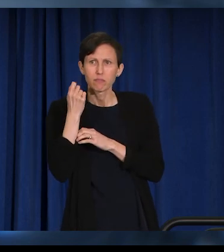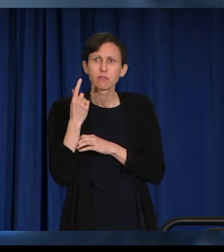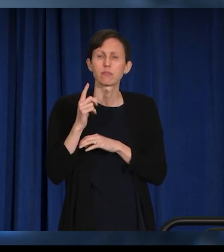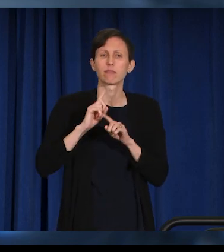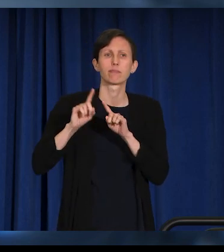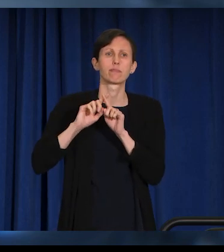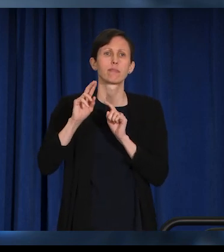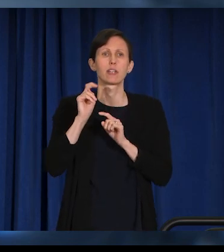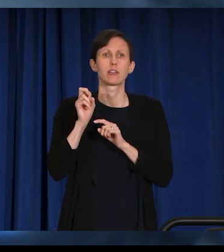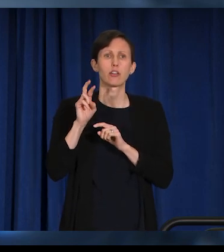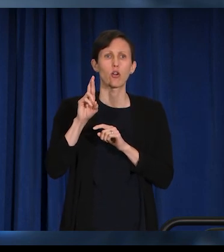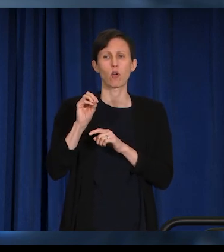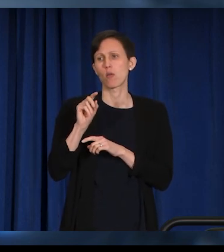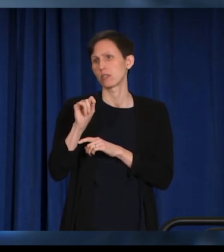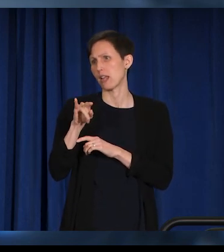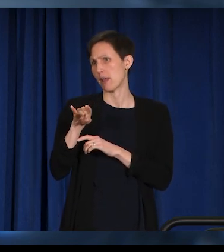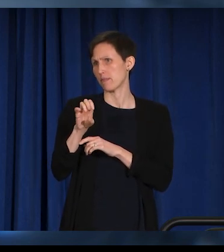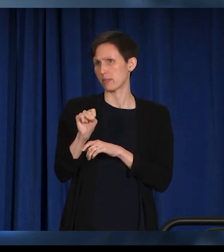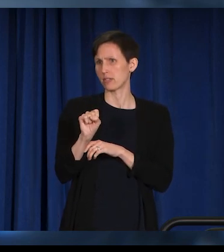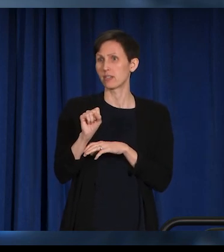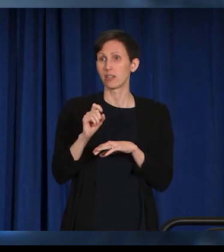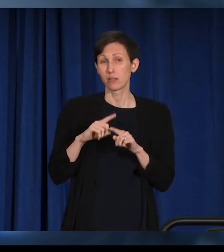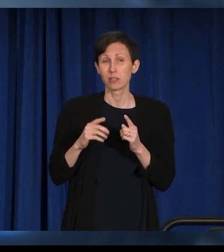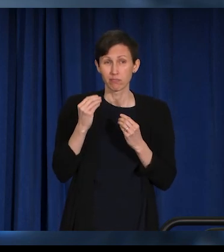neurotypes. But there's also a long